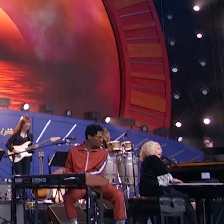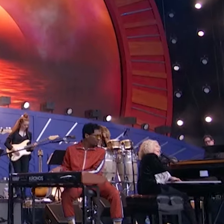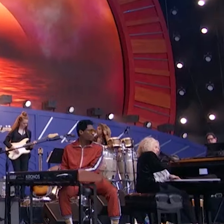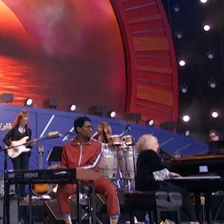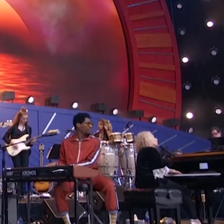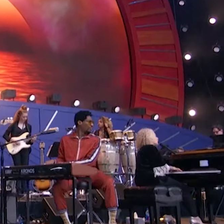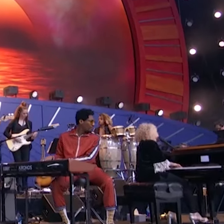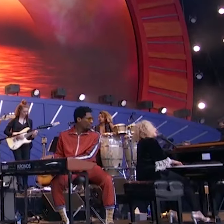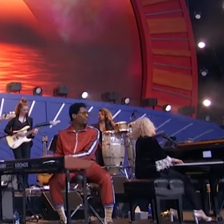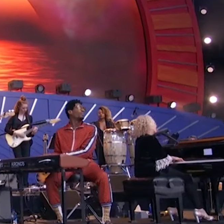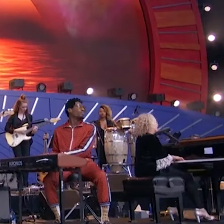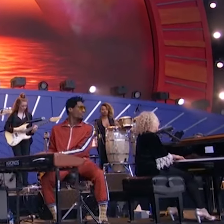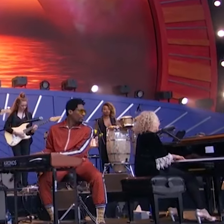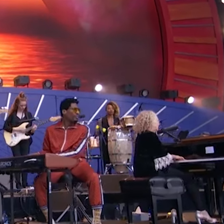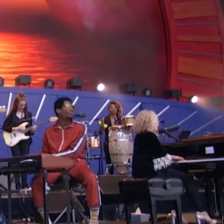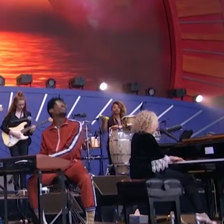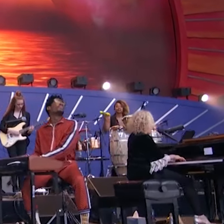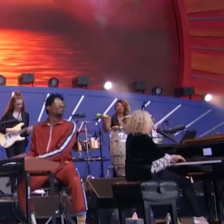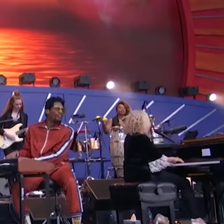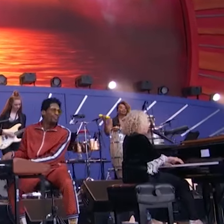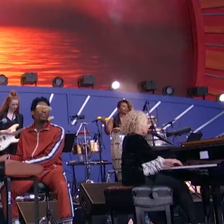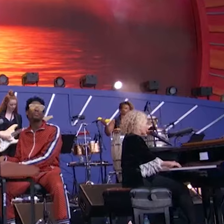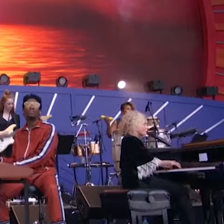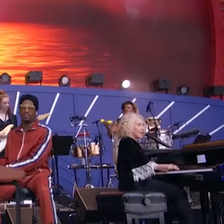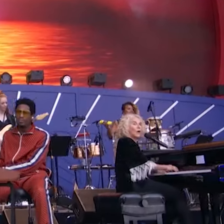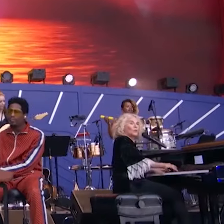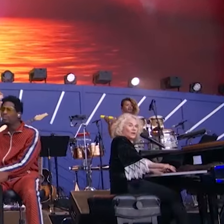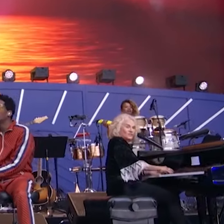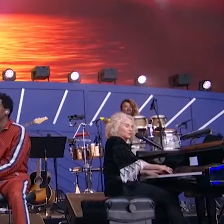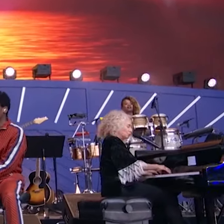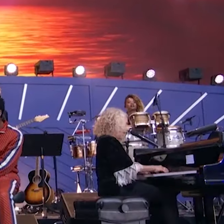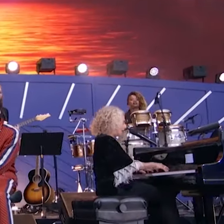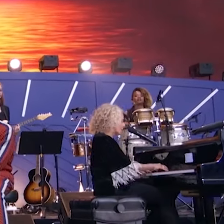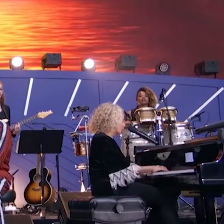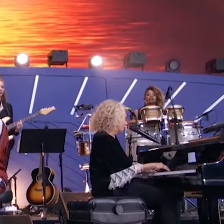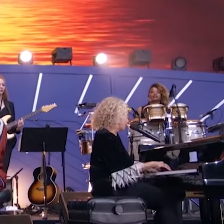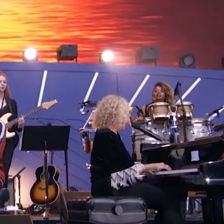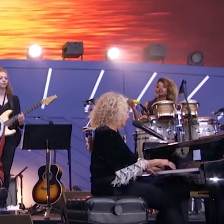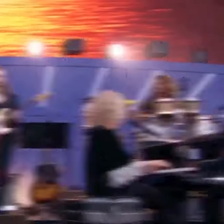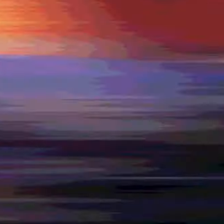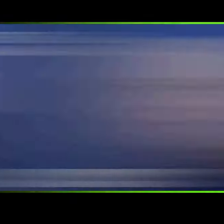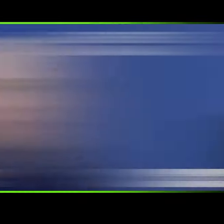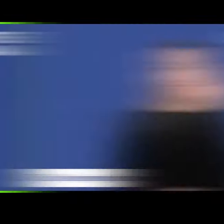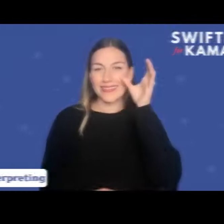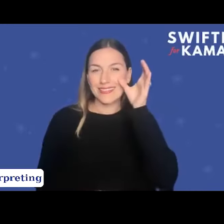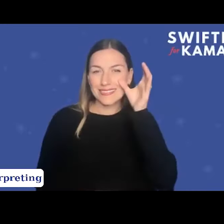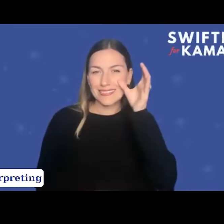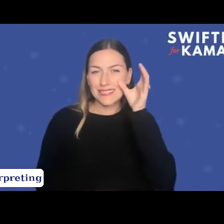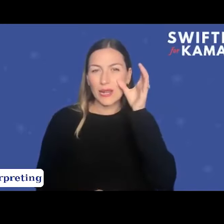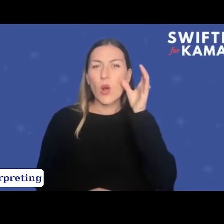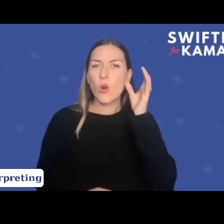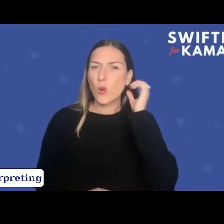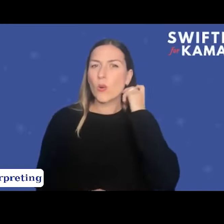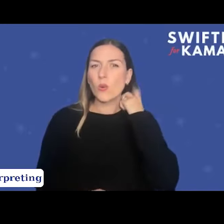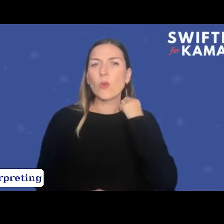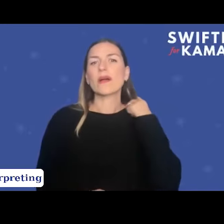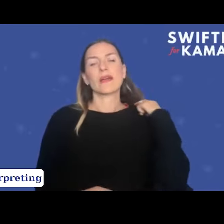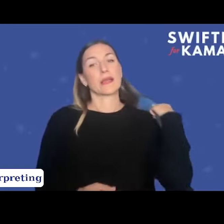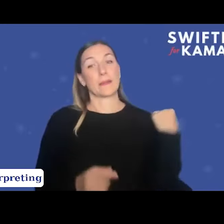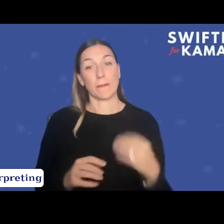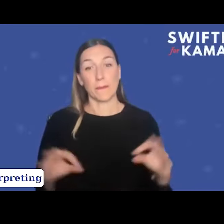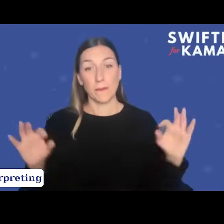activist, the 82-year-old also stressed the power of listening as she gave advice for door-knocking and volunteering. The key to door-knocking